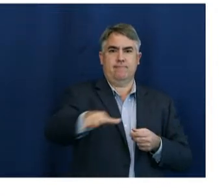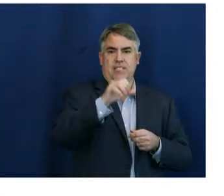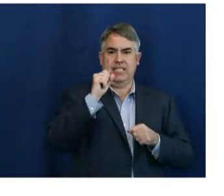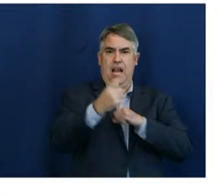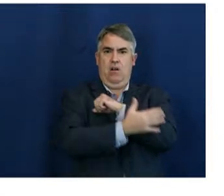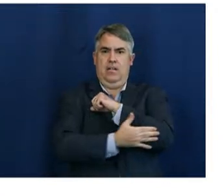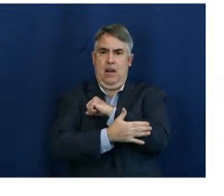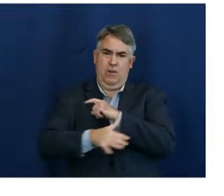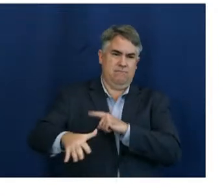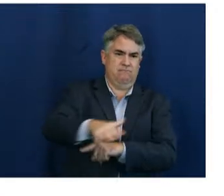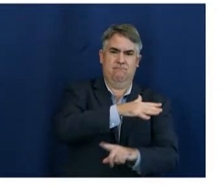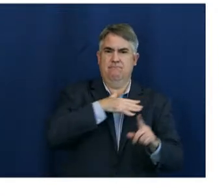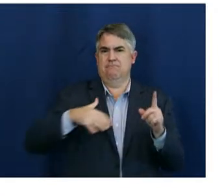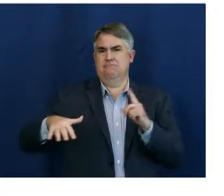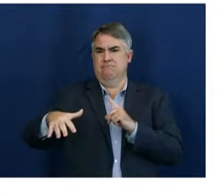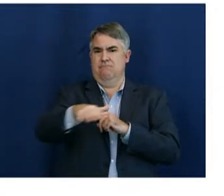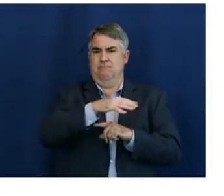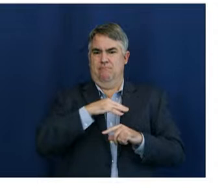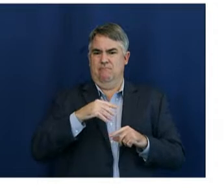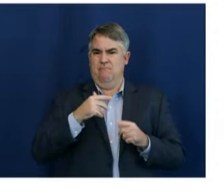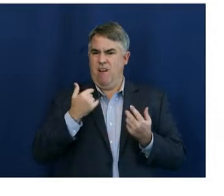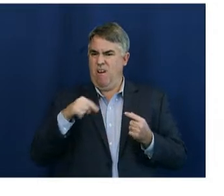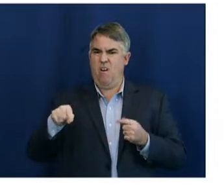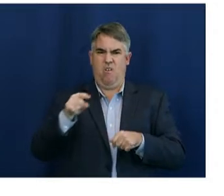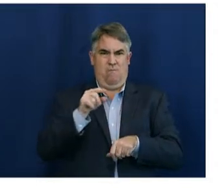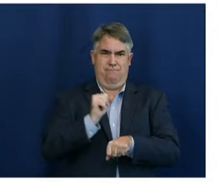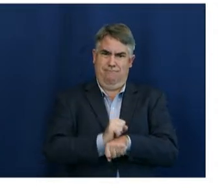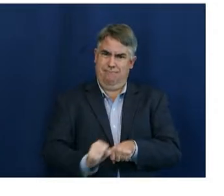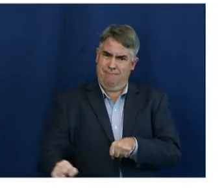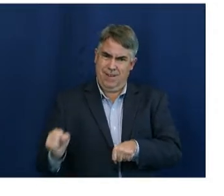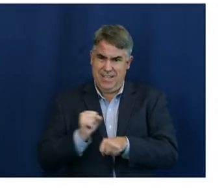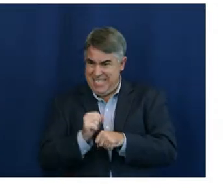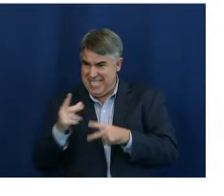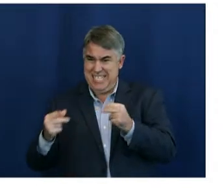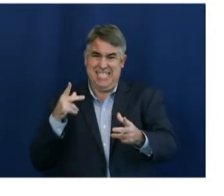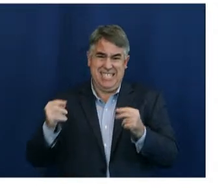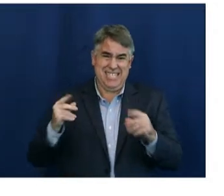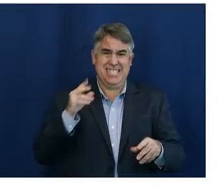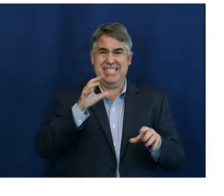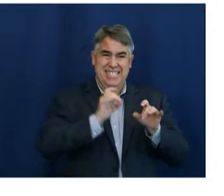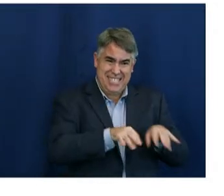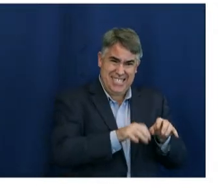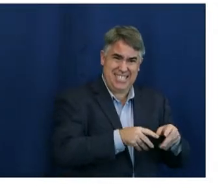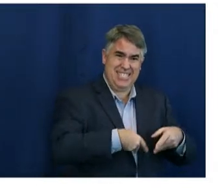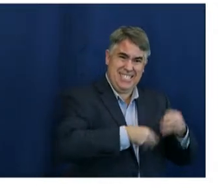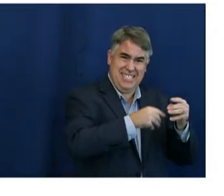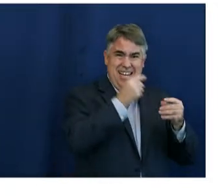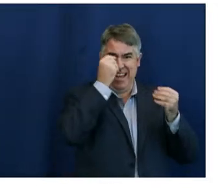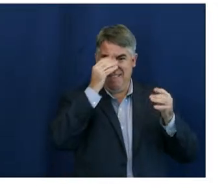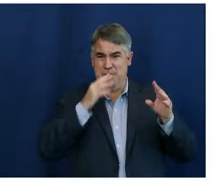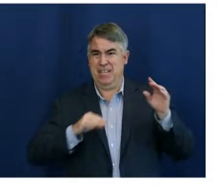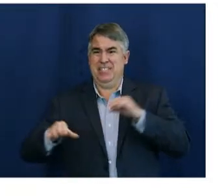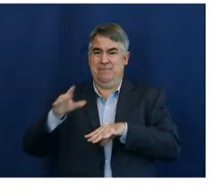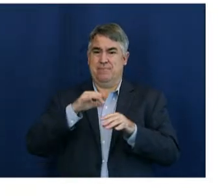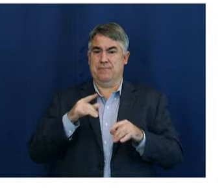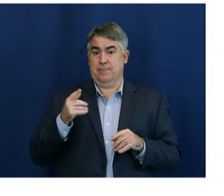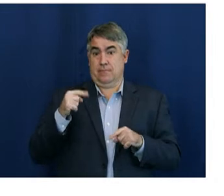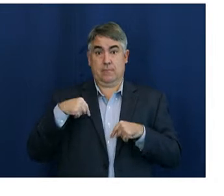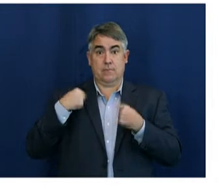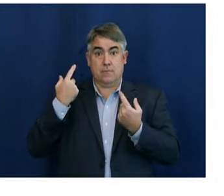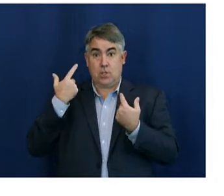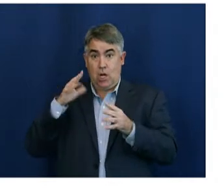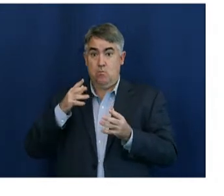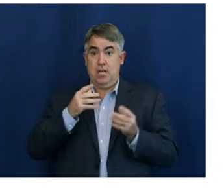I know all of those entities are working hard at getting the vaccinations administered quicker and updating the immunization registry to